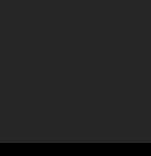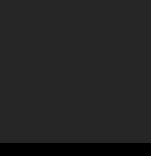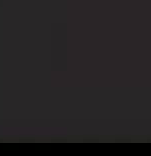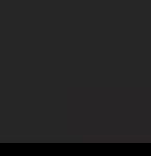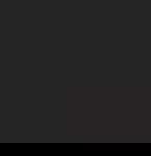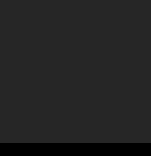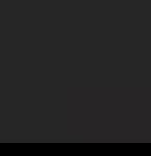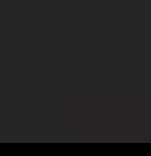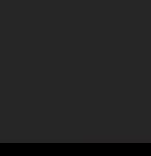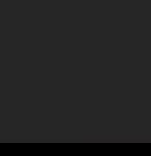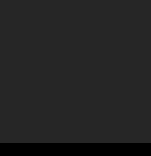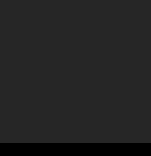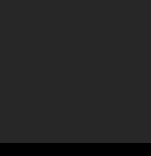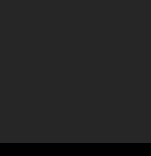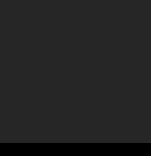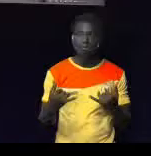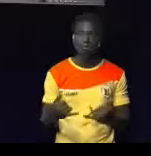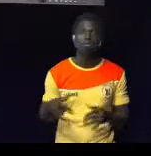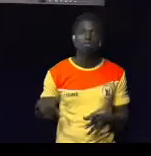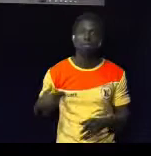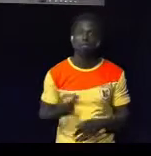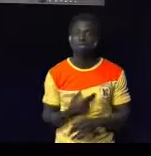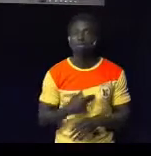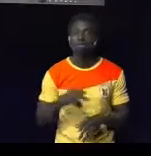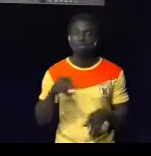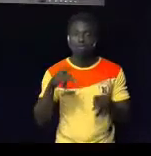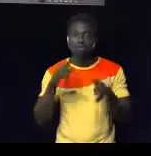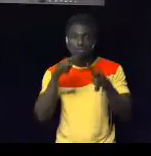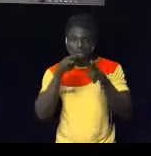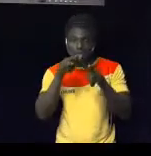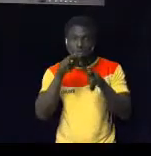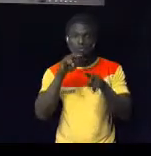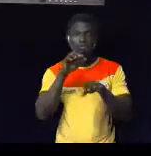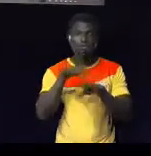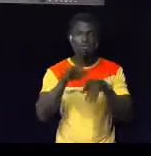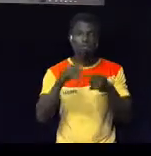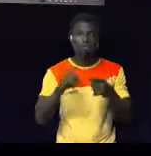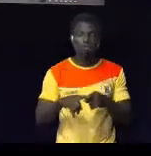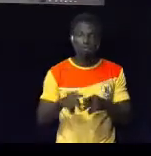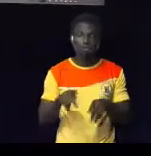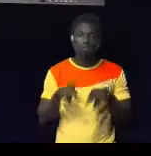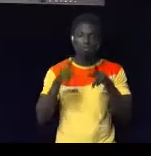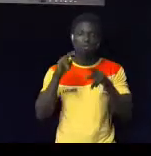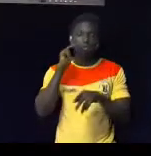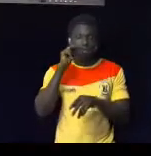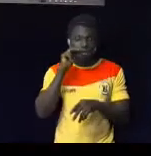has influenced us negatively. Now let's look at how to promote